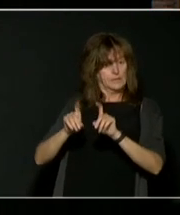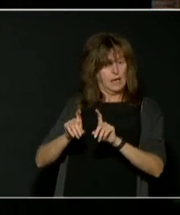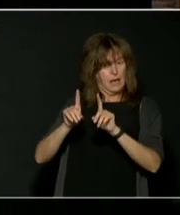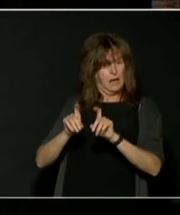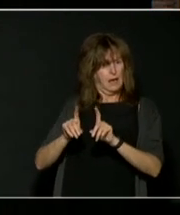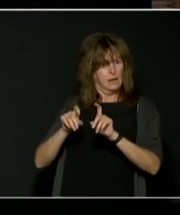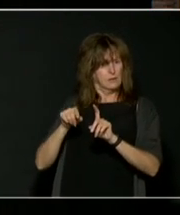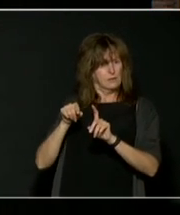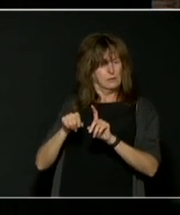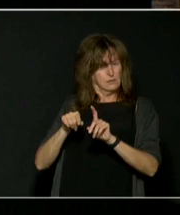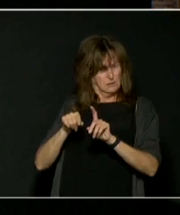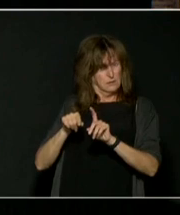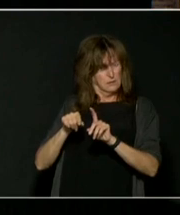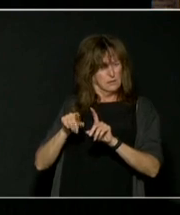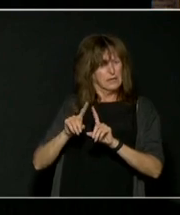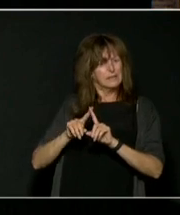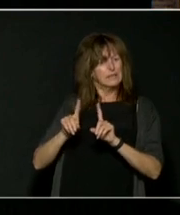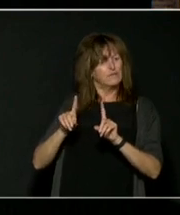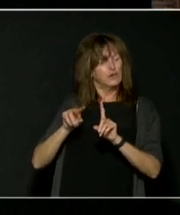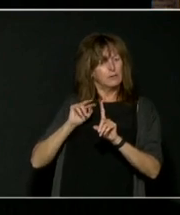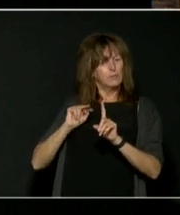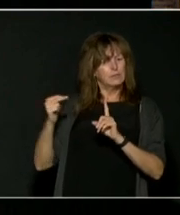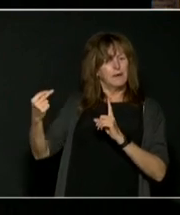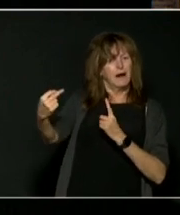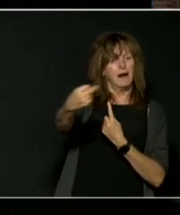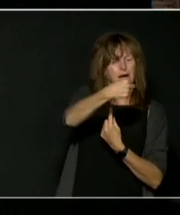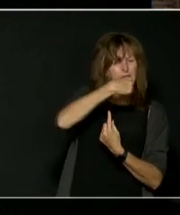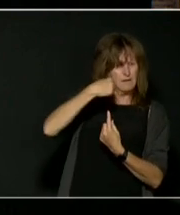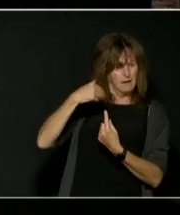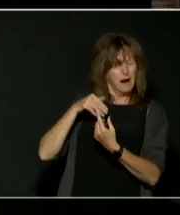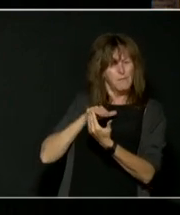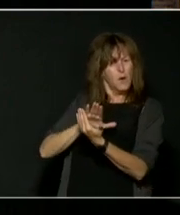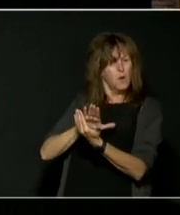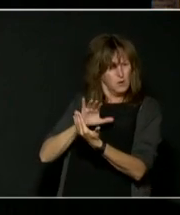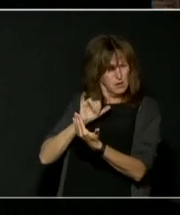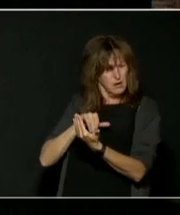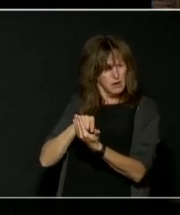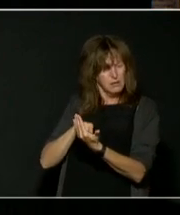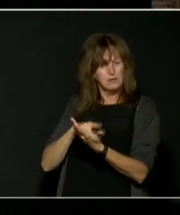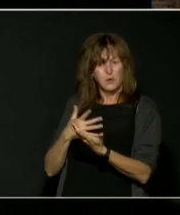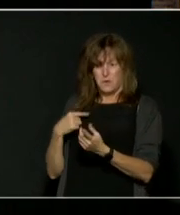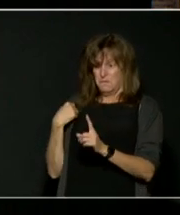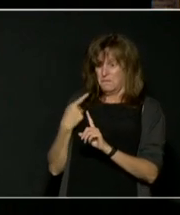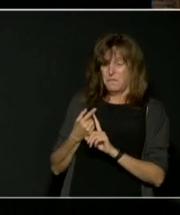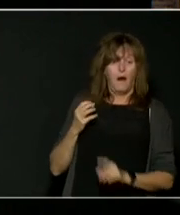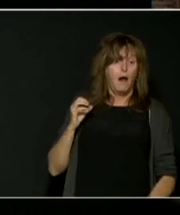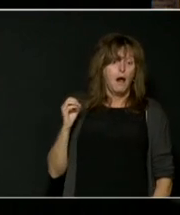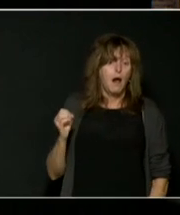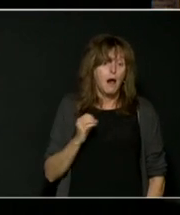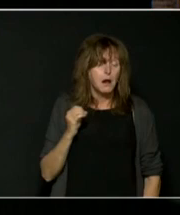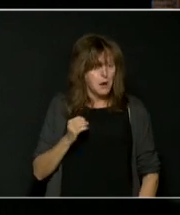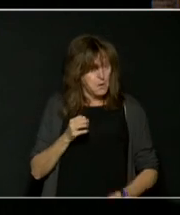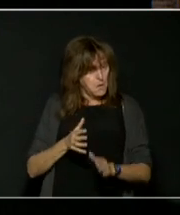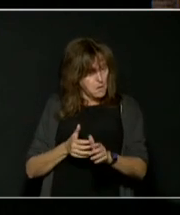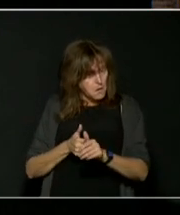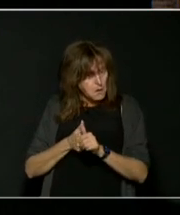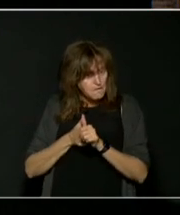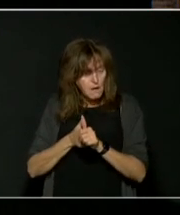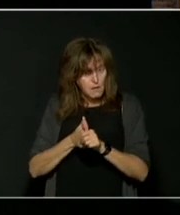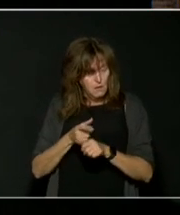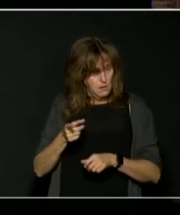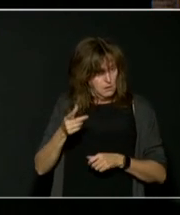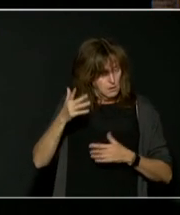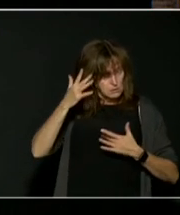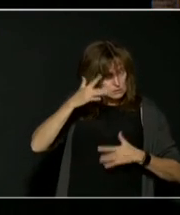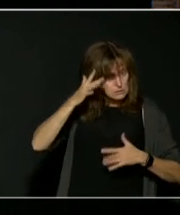The way I've heard the province's strategy to date has been described as symptom-oriented, where you're going and targeting testing at where